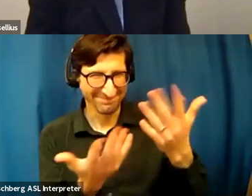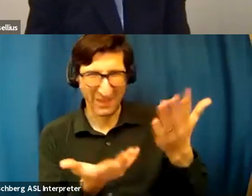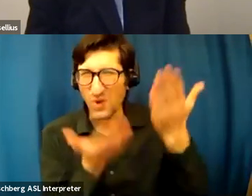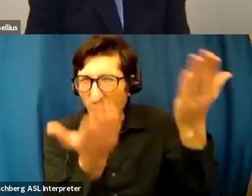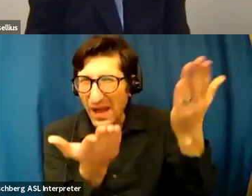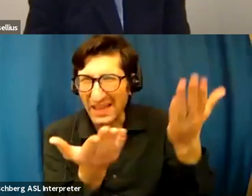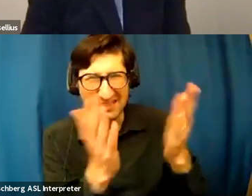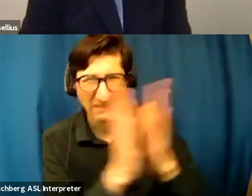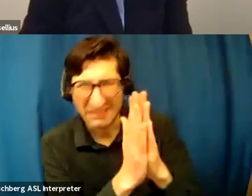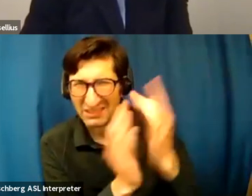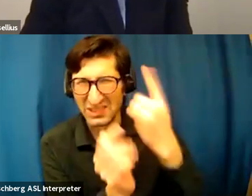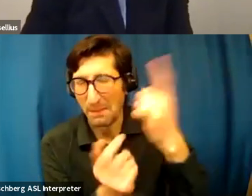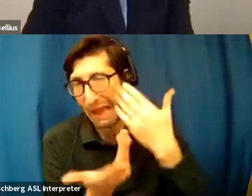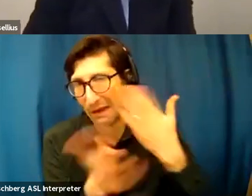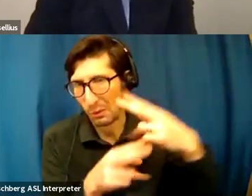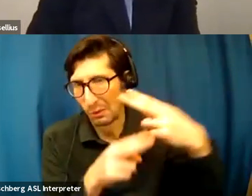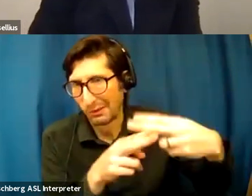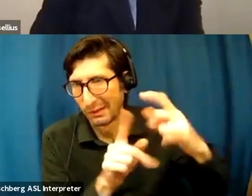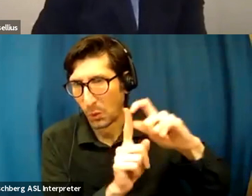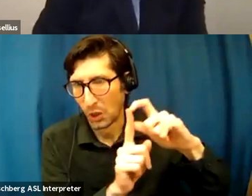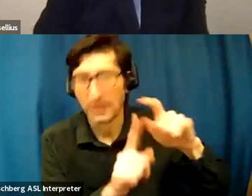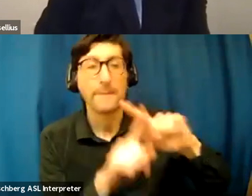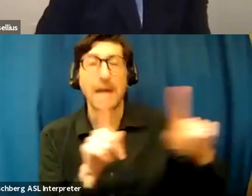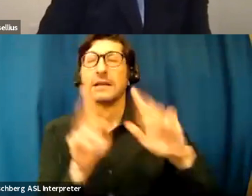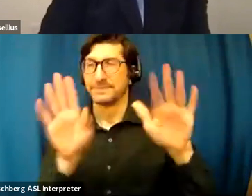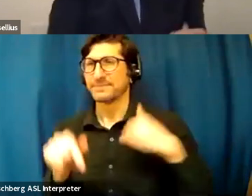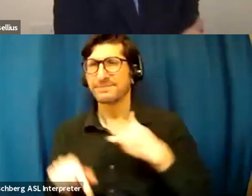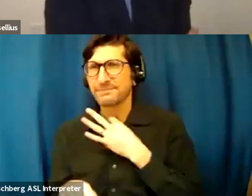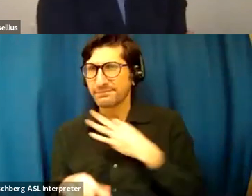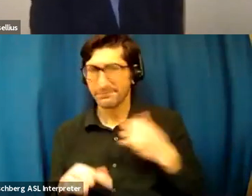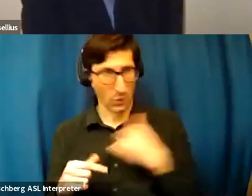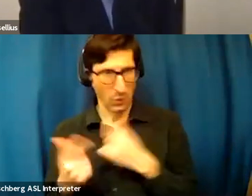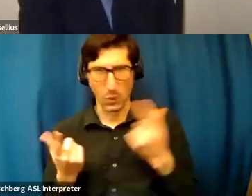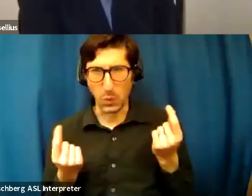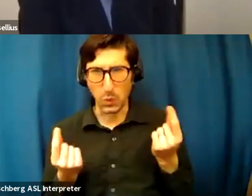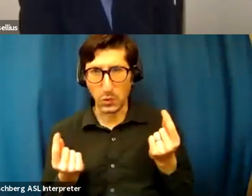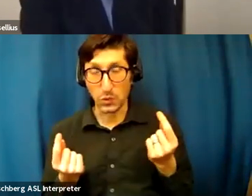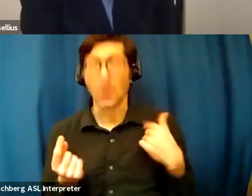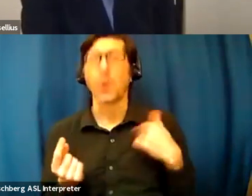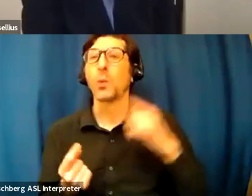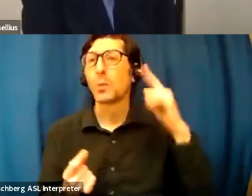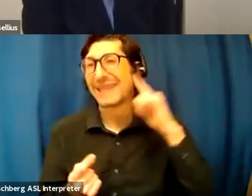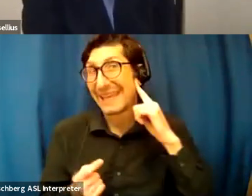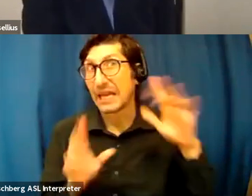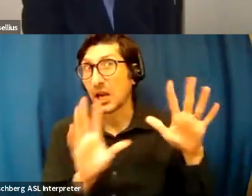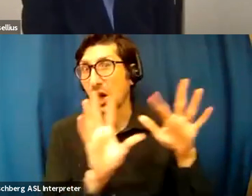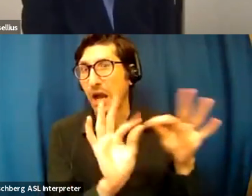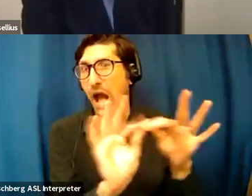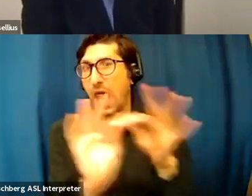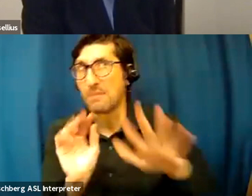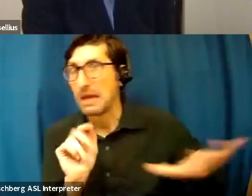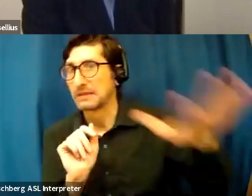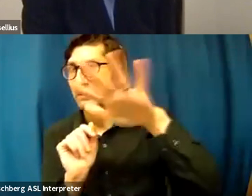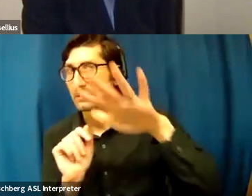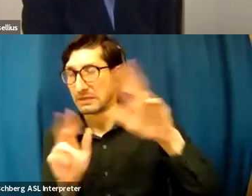do? Because when I hear the testimony, you know, of course we believe, I think that,